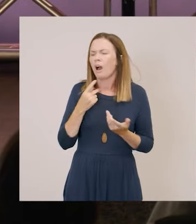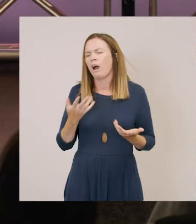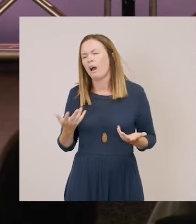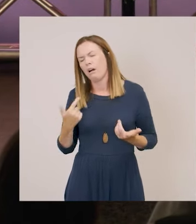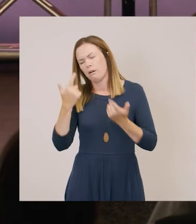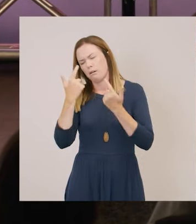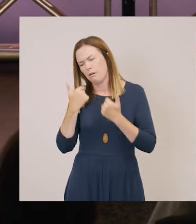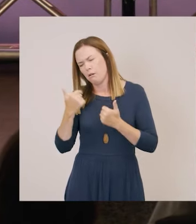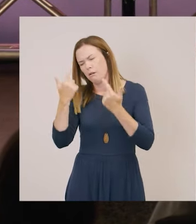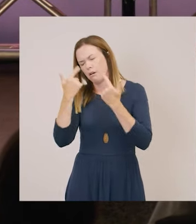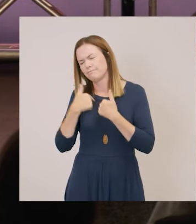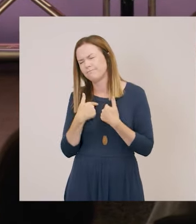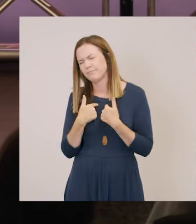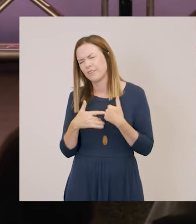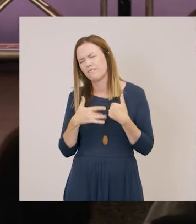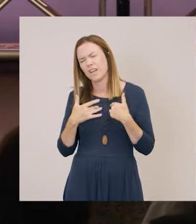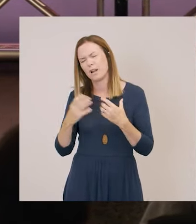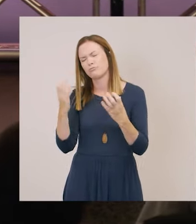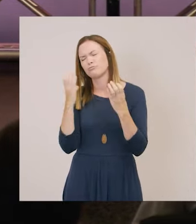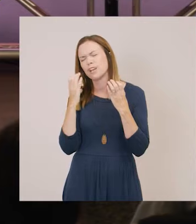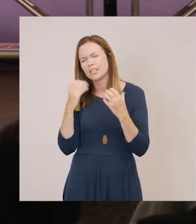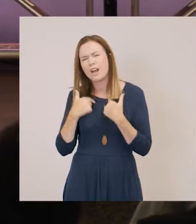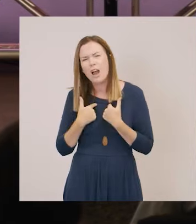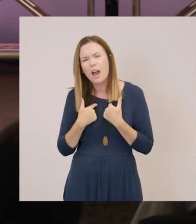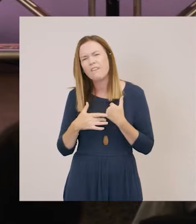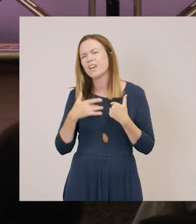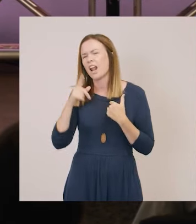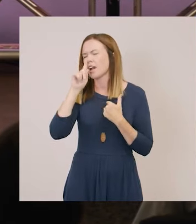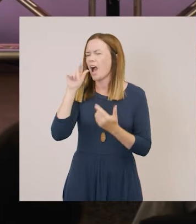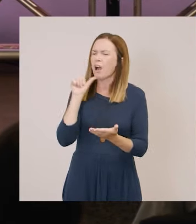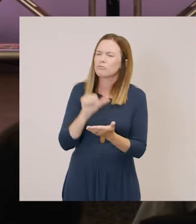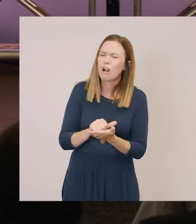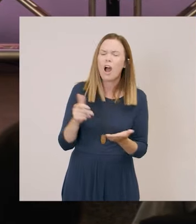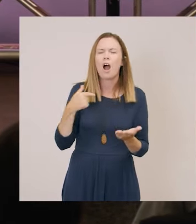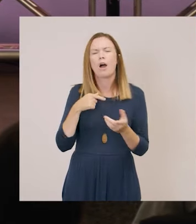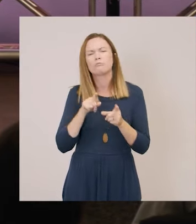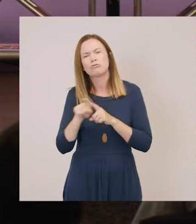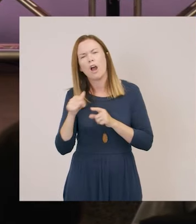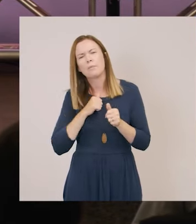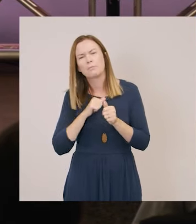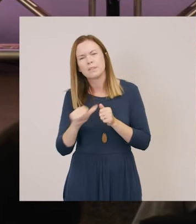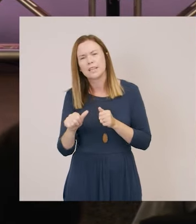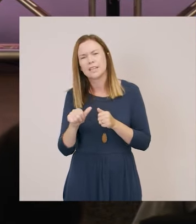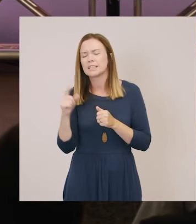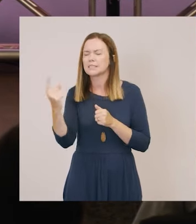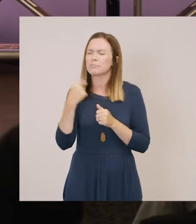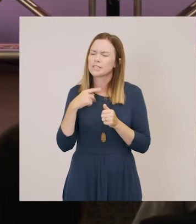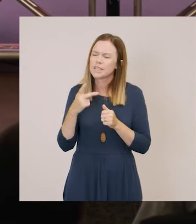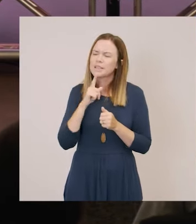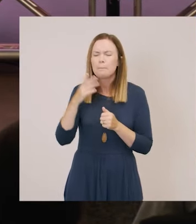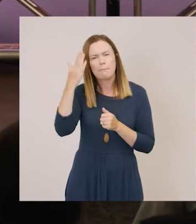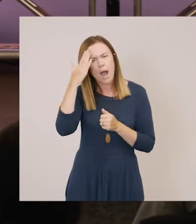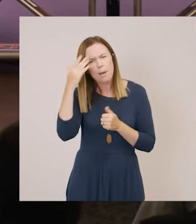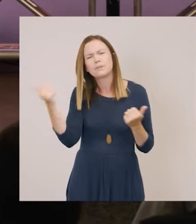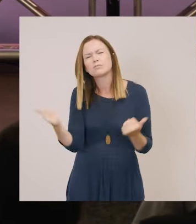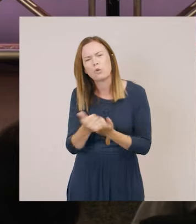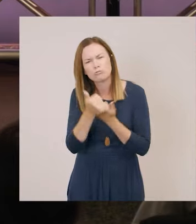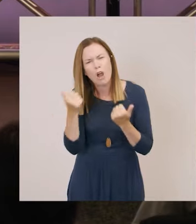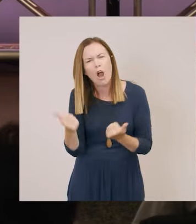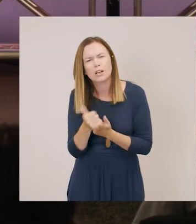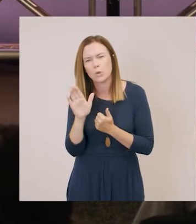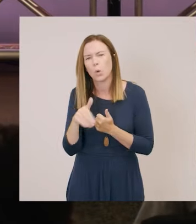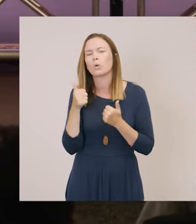oh, and then the tears came. And I was like, I just feel under so much pressure. I just feel like I can't get anything right and I'm trying my best and blah, blah, blah, blah. He was like, Mom, it's okay. And like, it's all